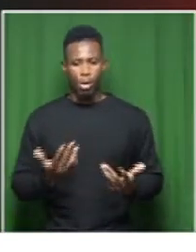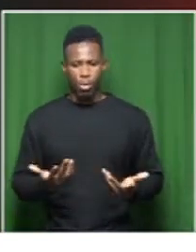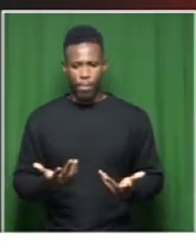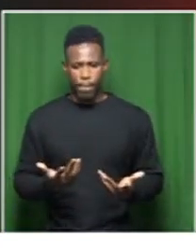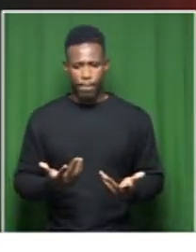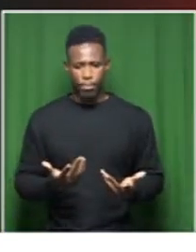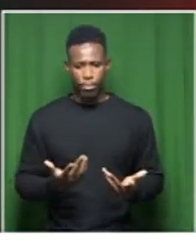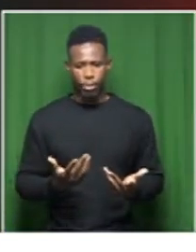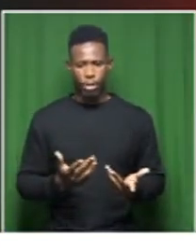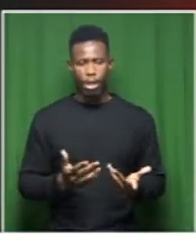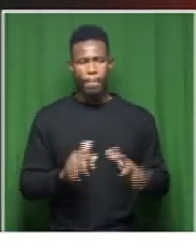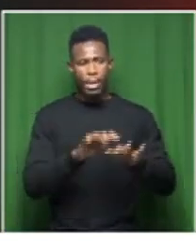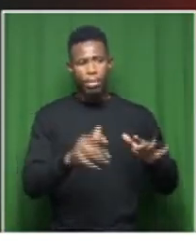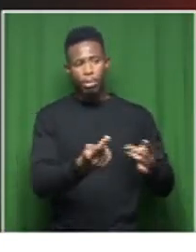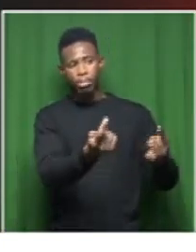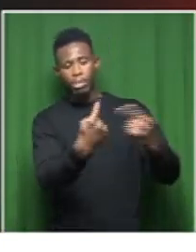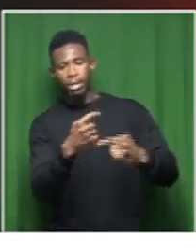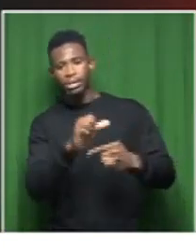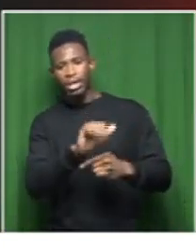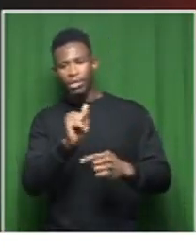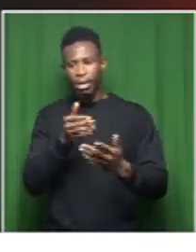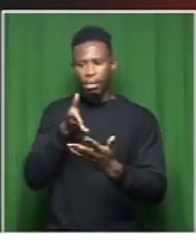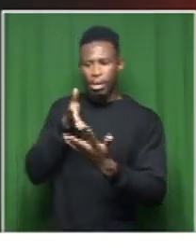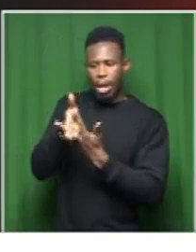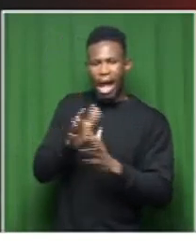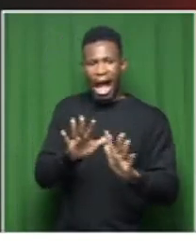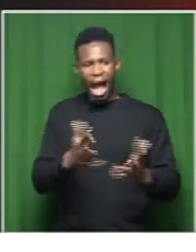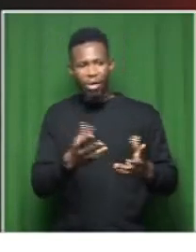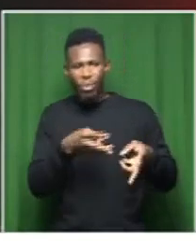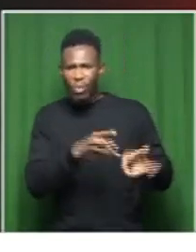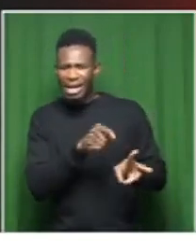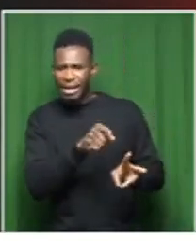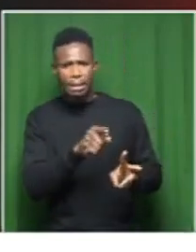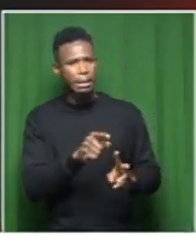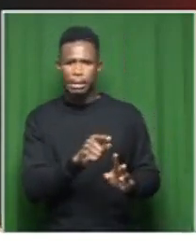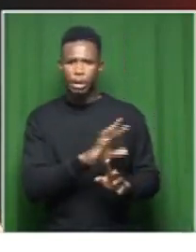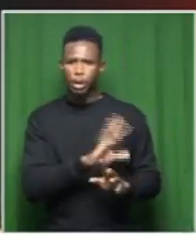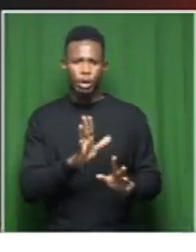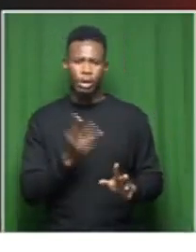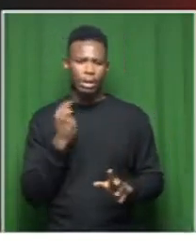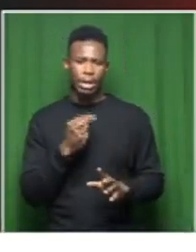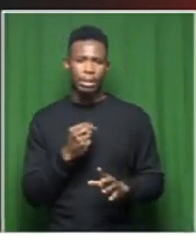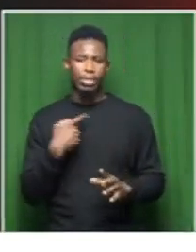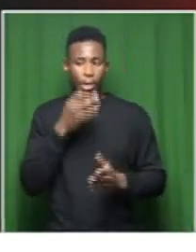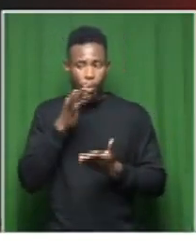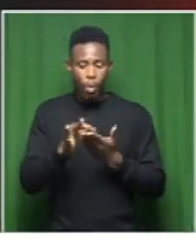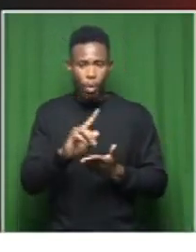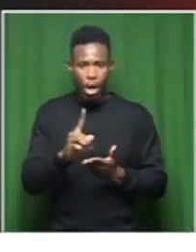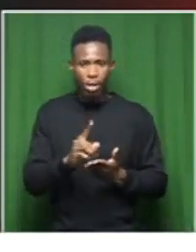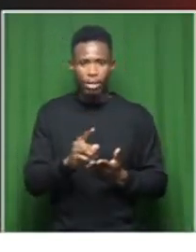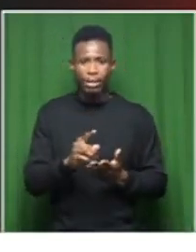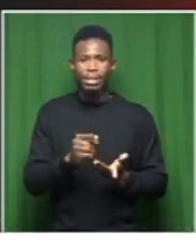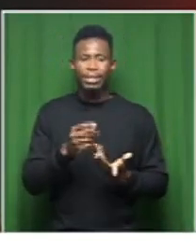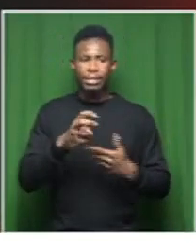which people are allowed in the country, as shown by the report from Lubisi, what we are proposing is that we need to have an